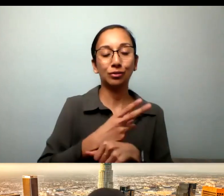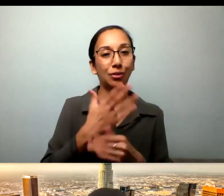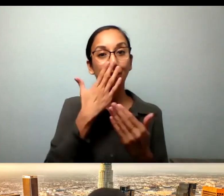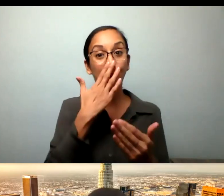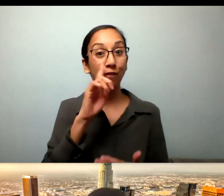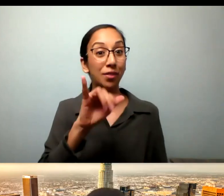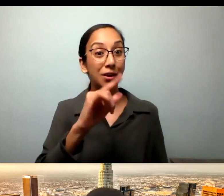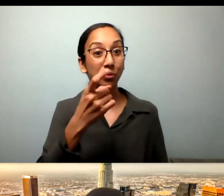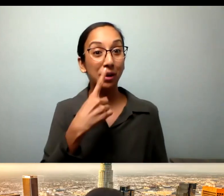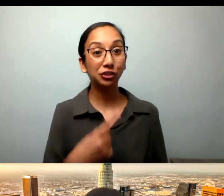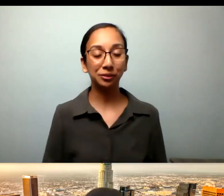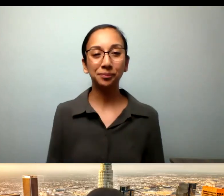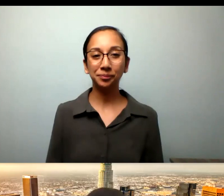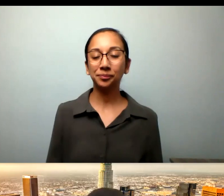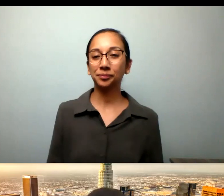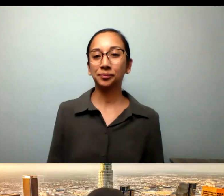that question.